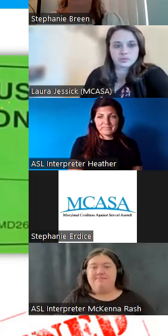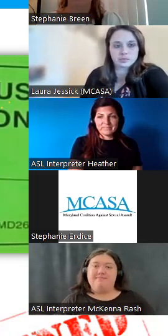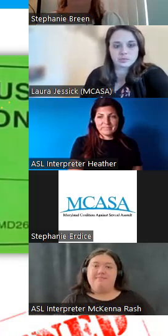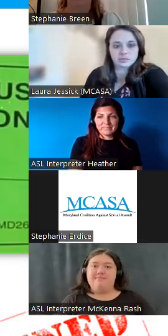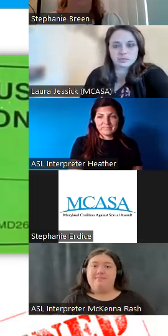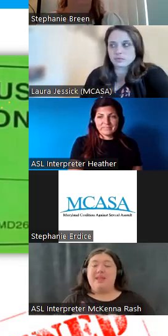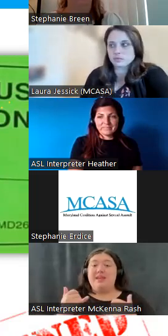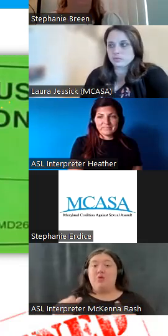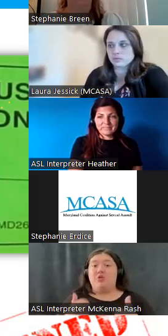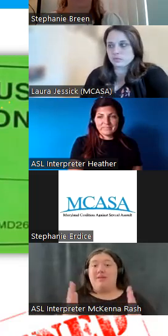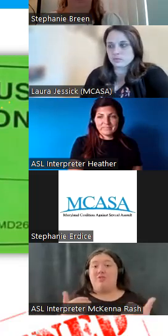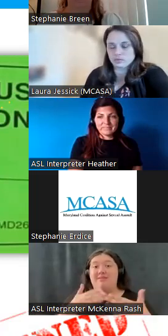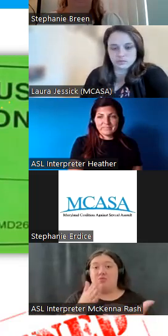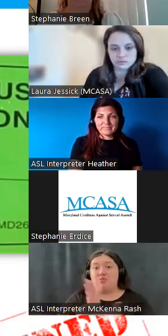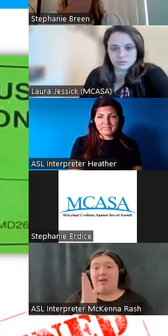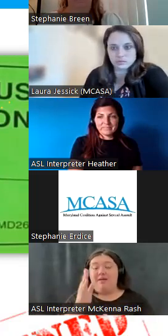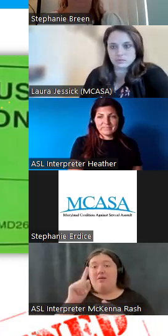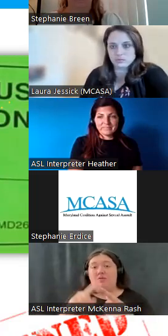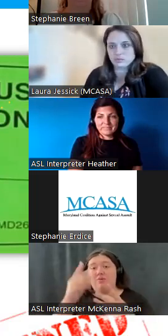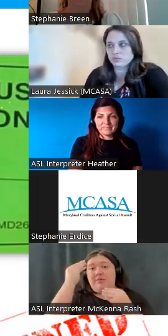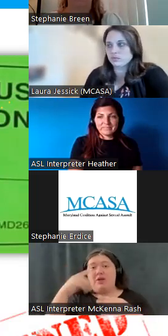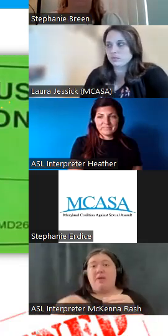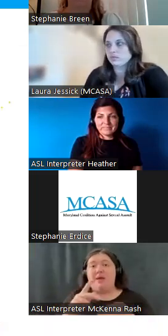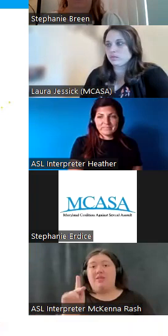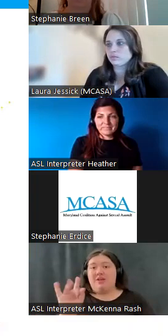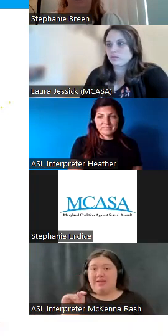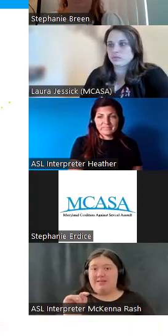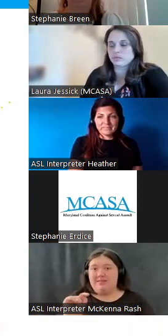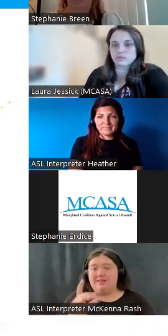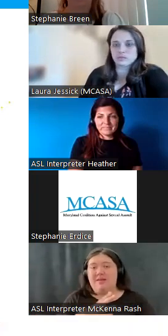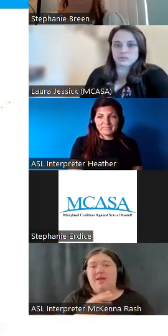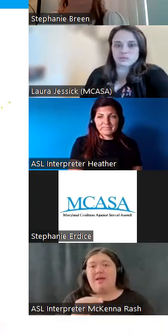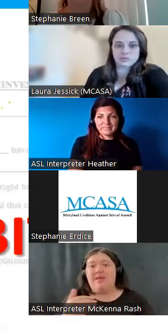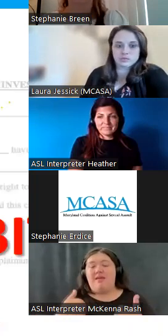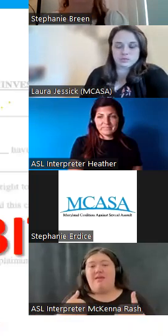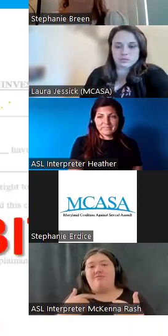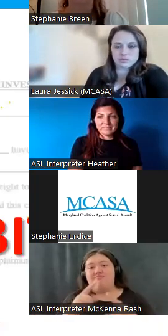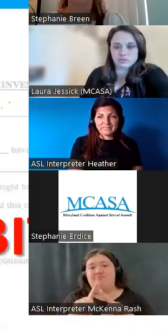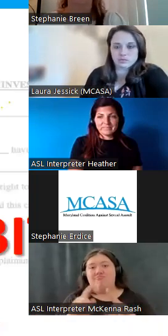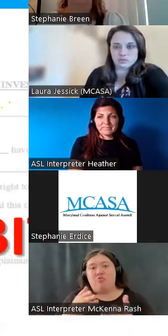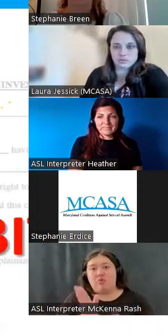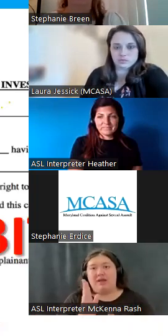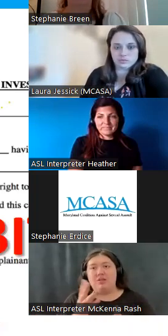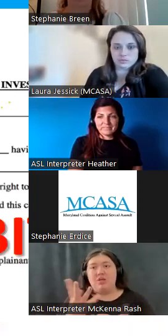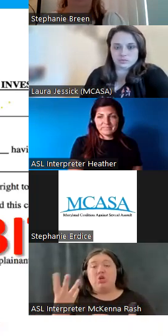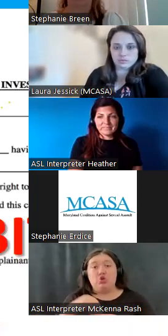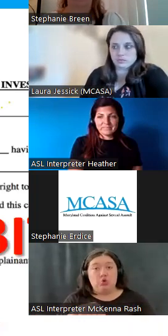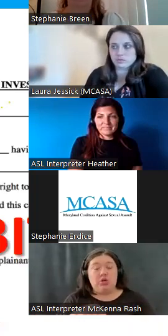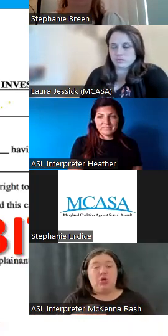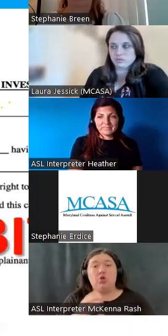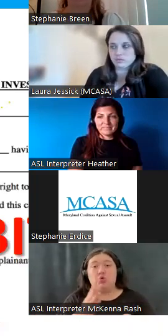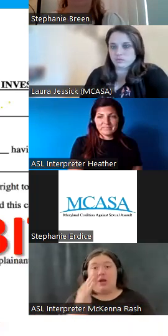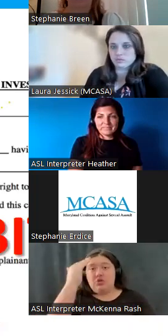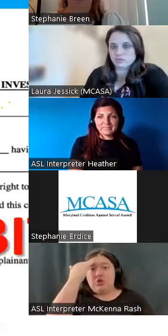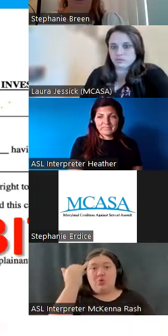Now, survivors have the right to information about their kit, and they have a number of rights, which include the right to know if their